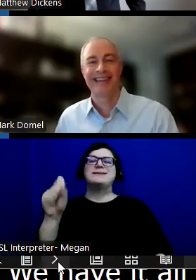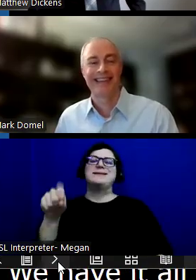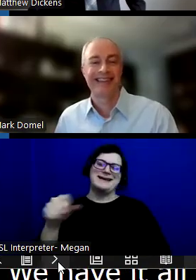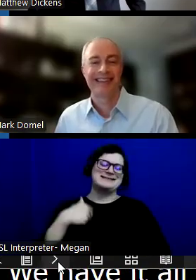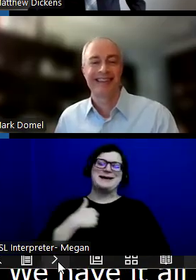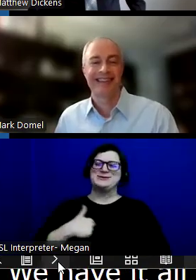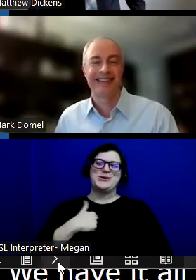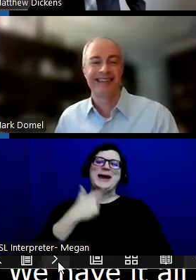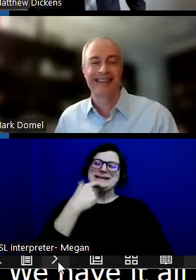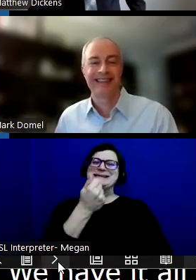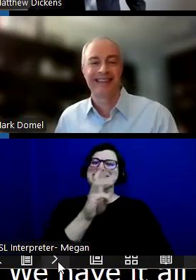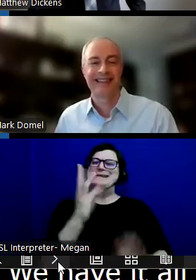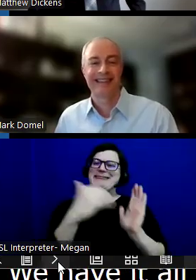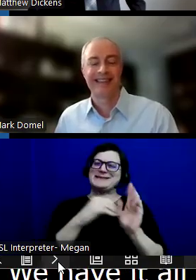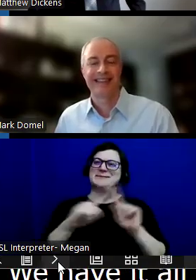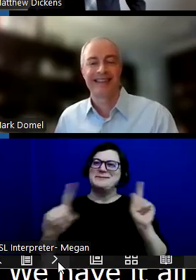Confirming. All